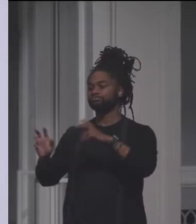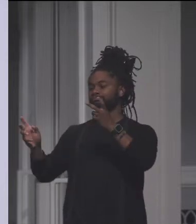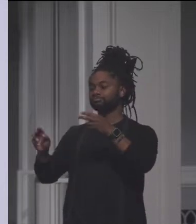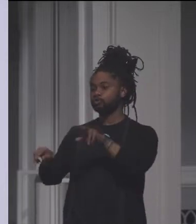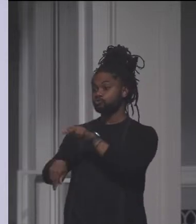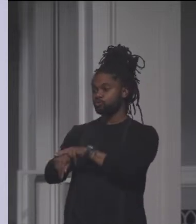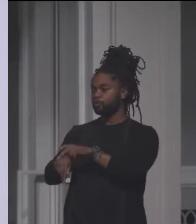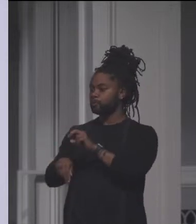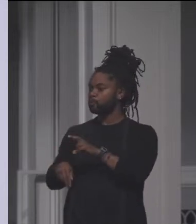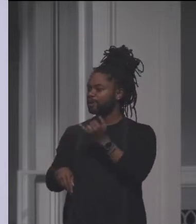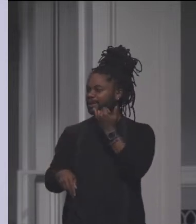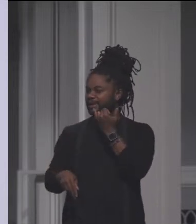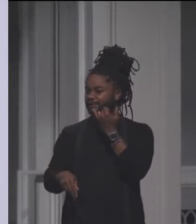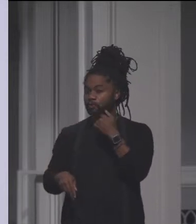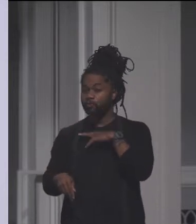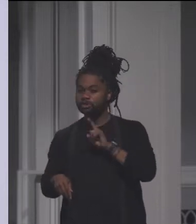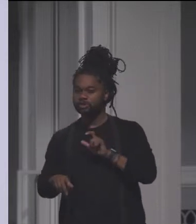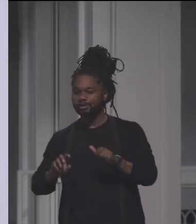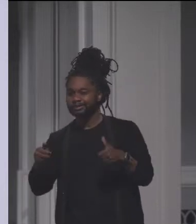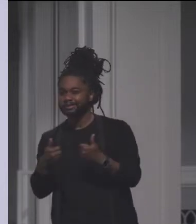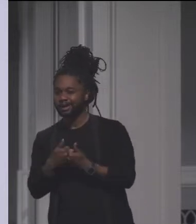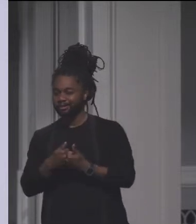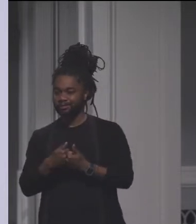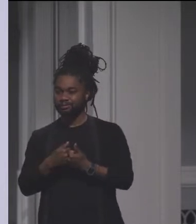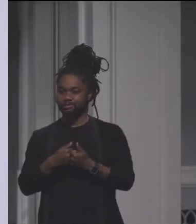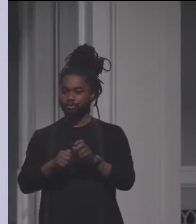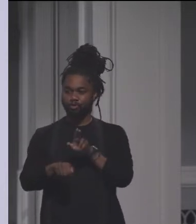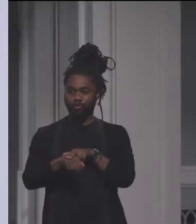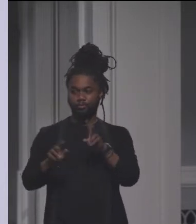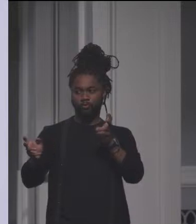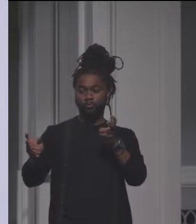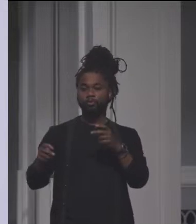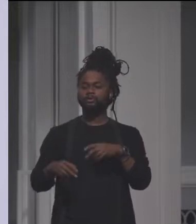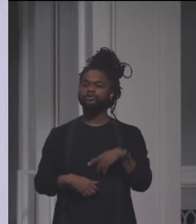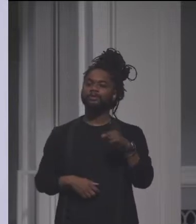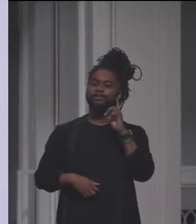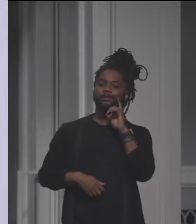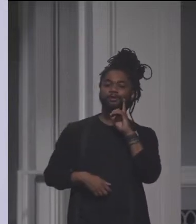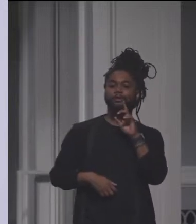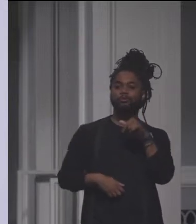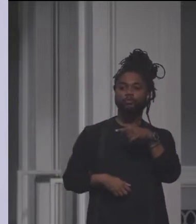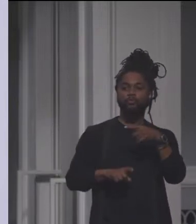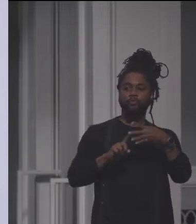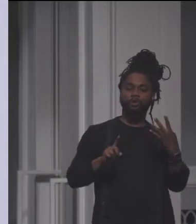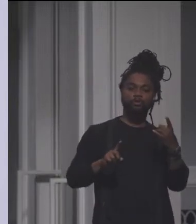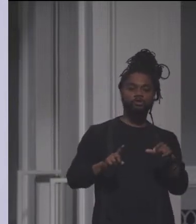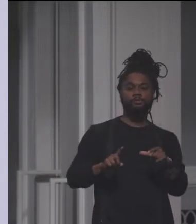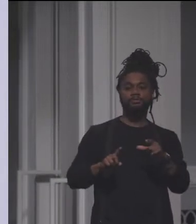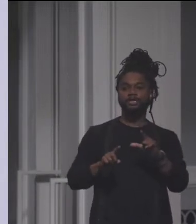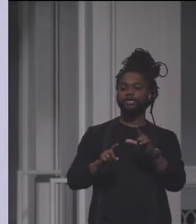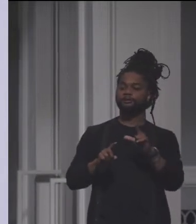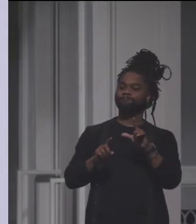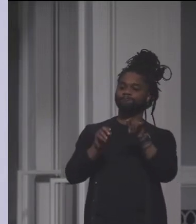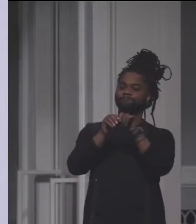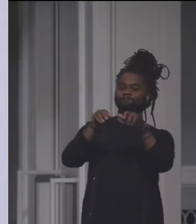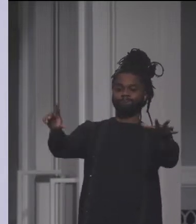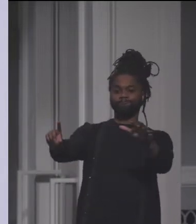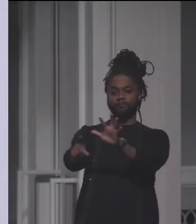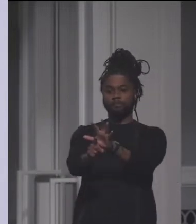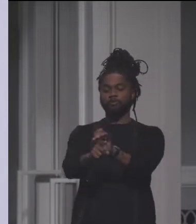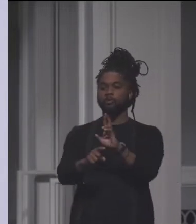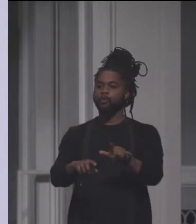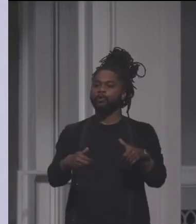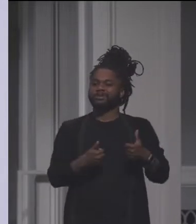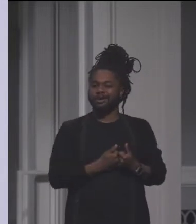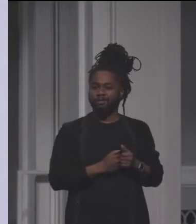should be challenging the normal. So should the queer be mainstreamed or should the queer challenge the mainstream? So would